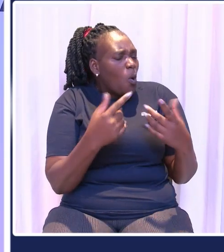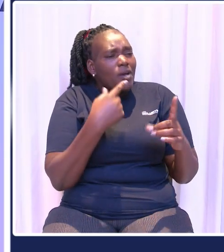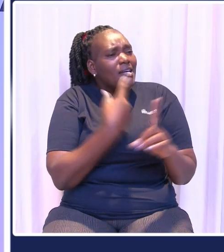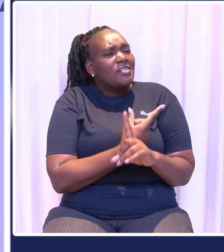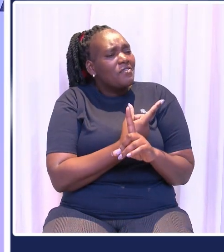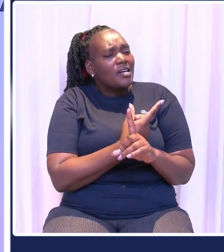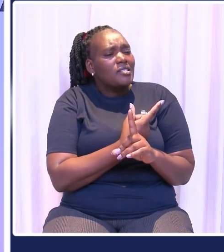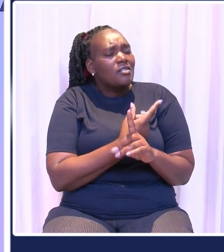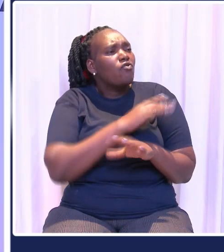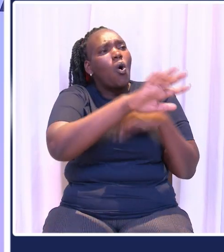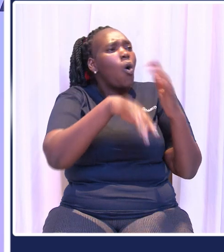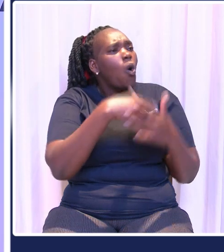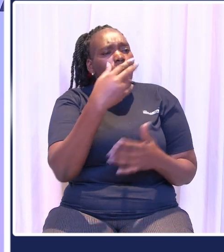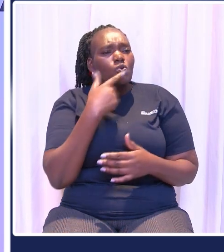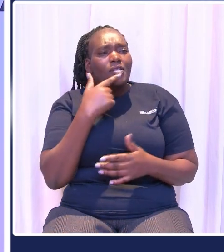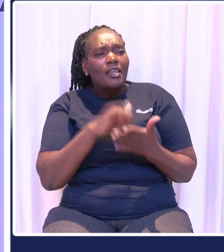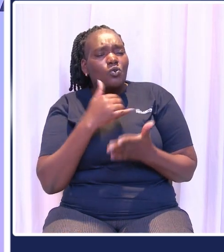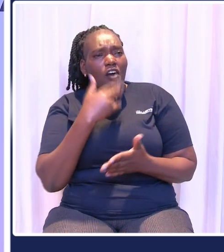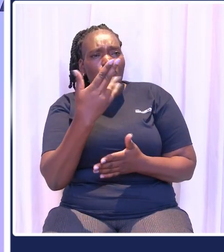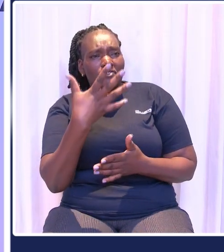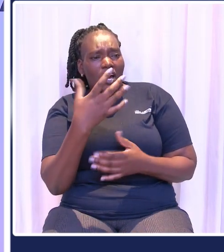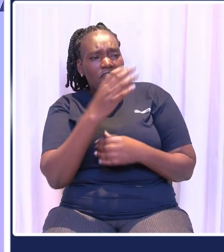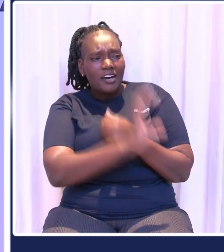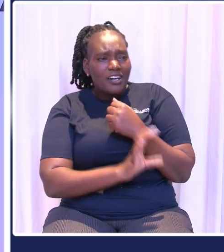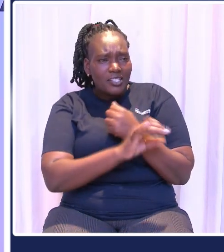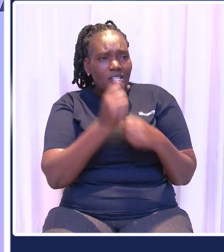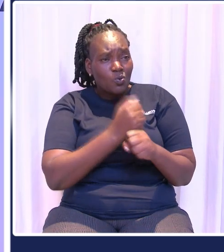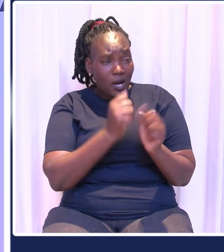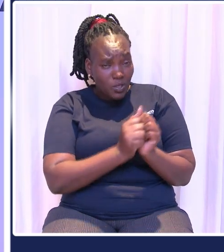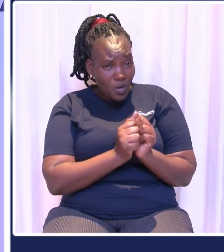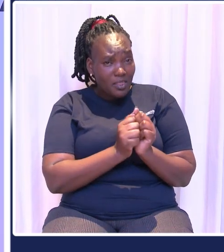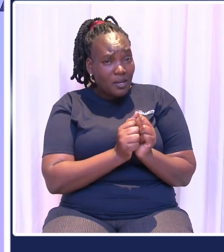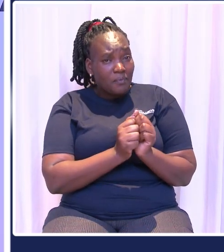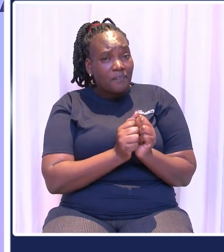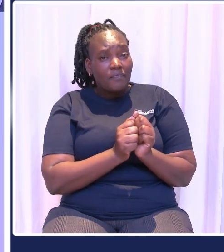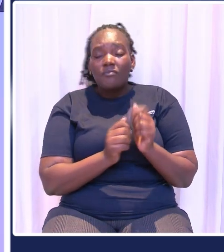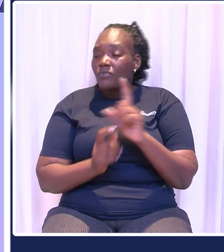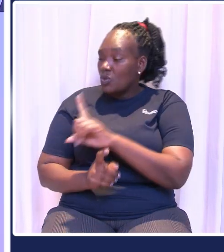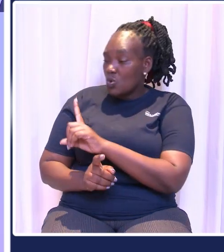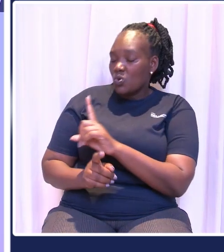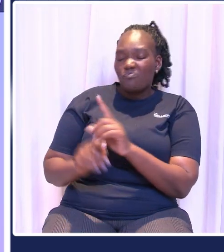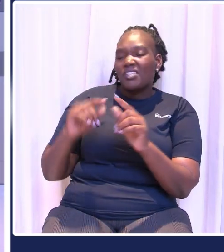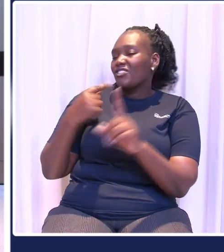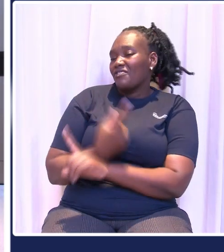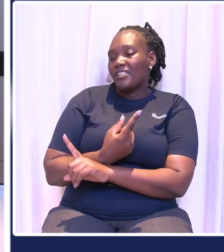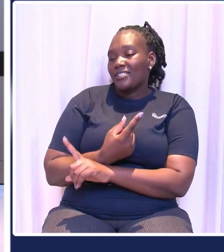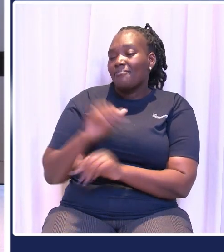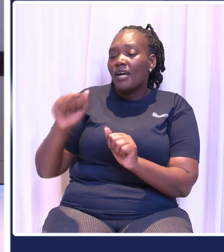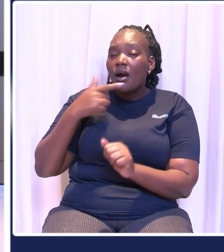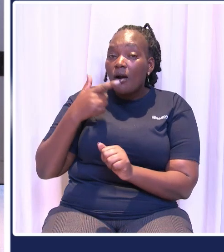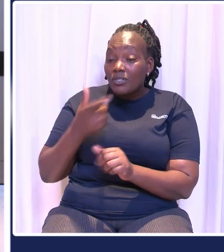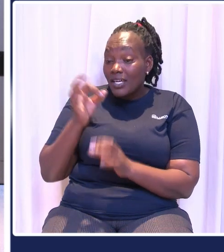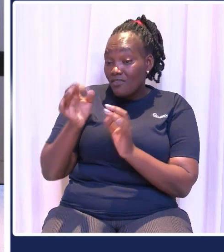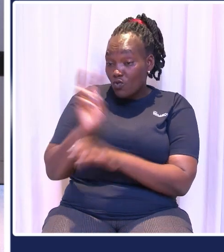across the 45? You said it was 45 countries that you're working with? Yeah, no, it's completely different. I would say that if you